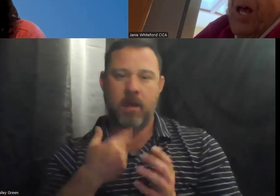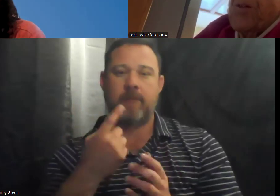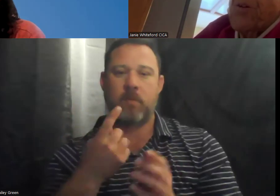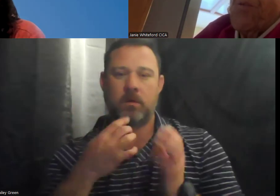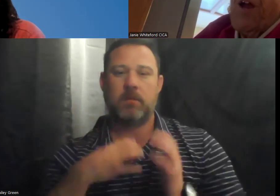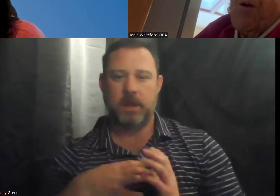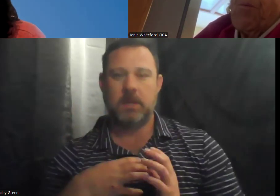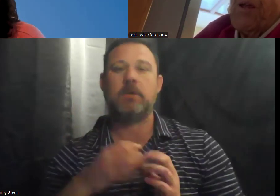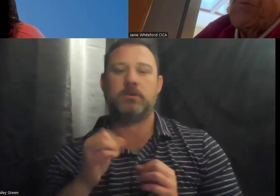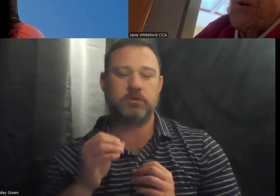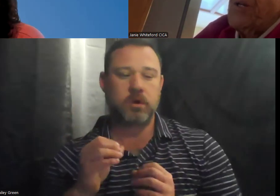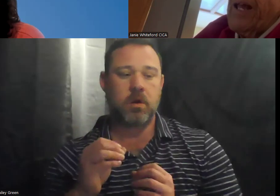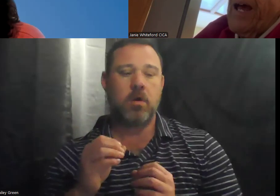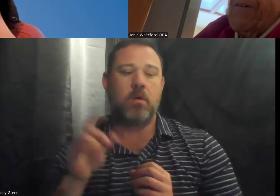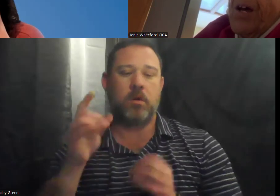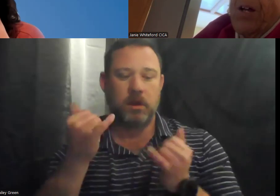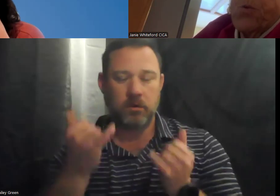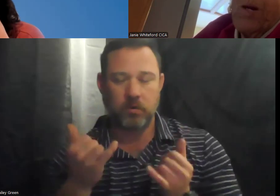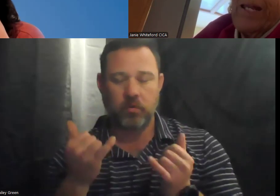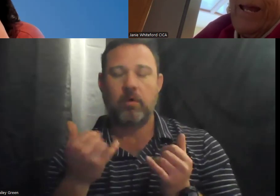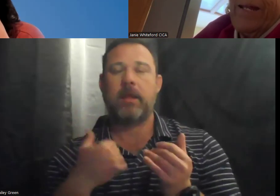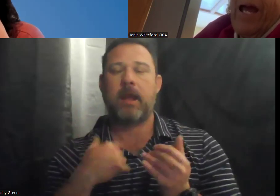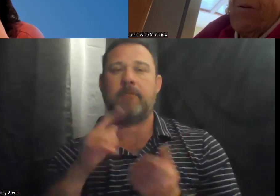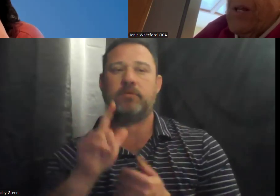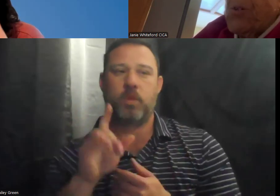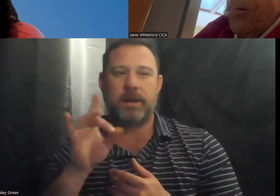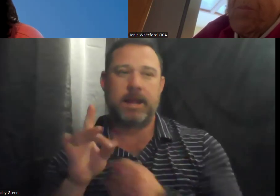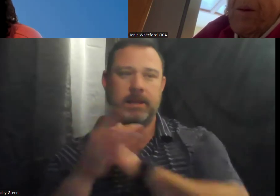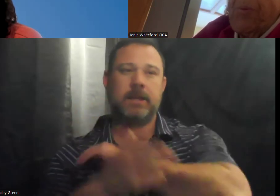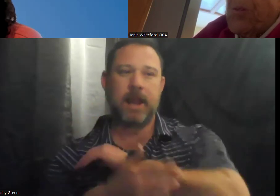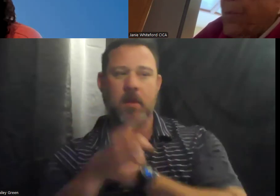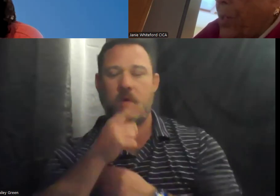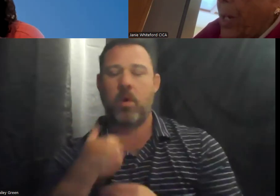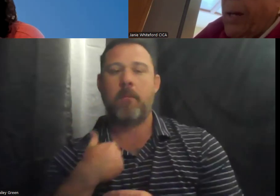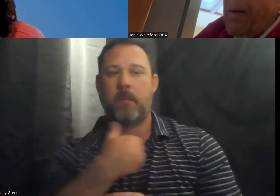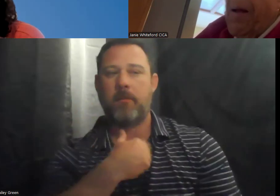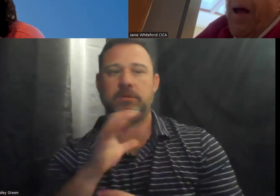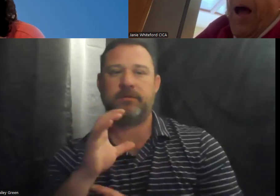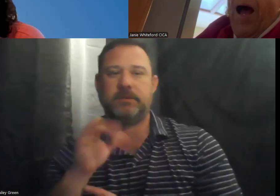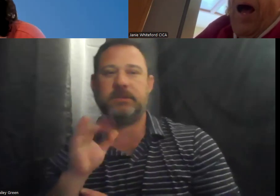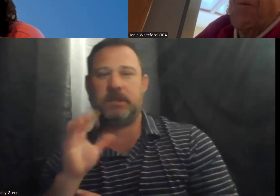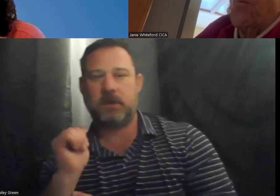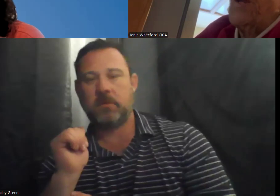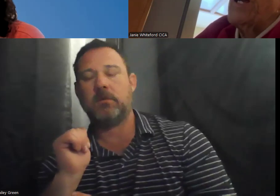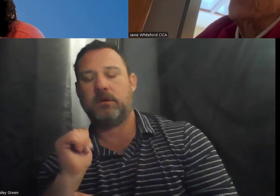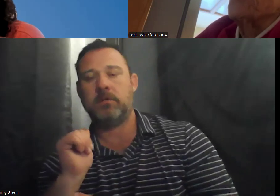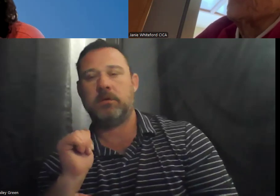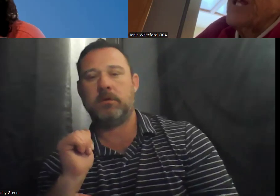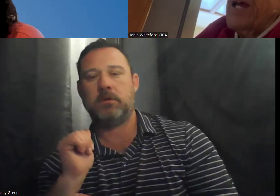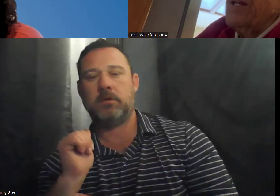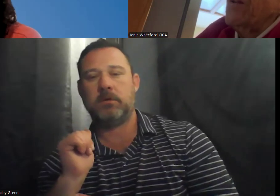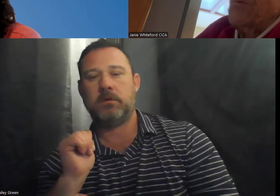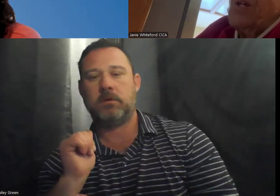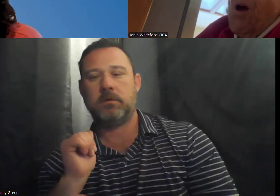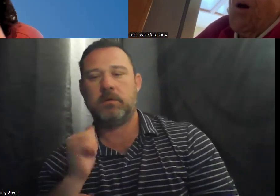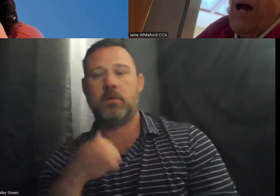committees. So we currently have 28 counties who are members of CICA. We